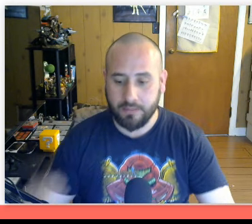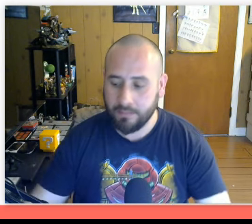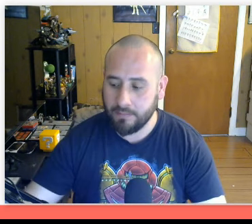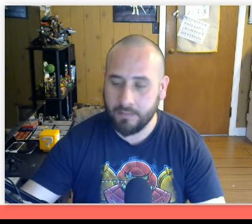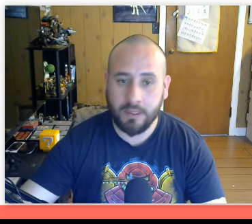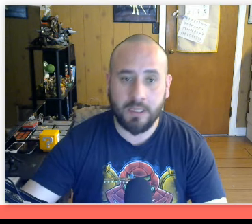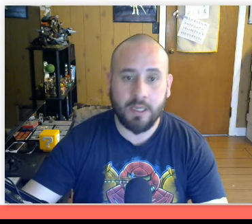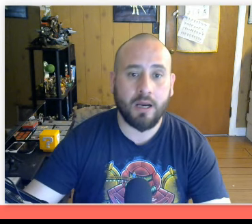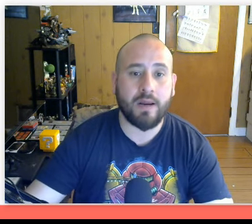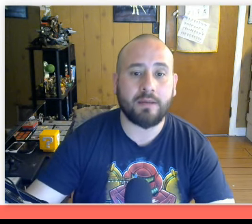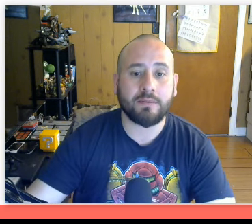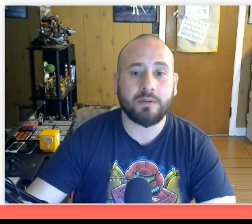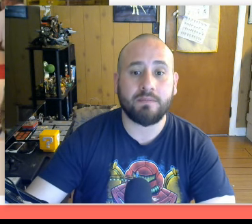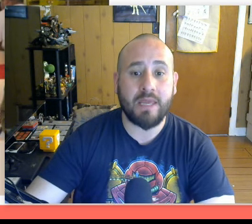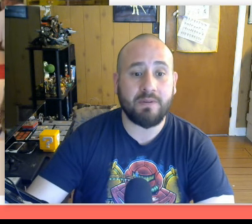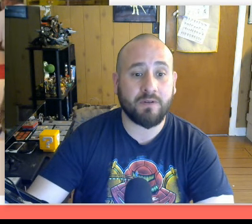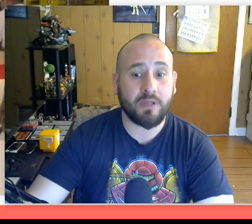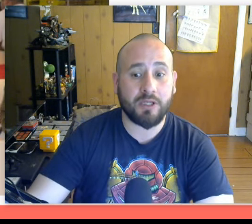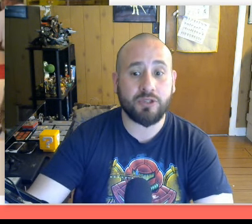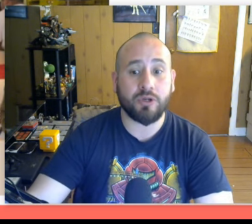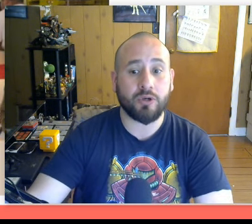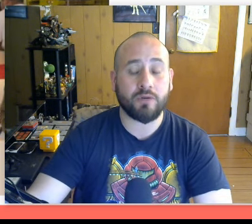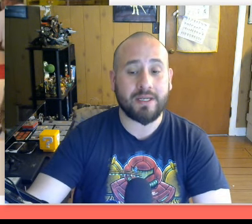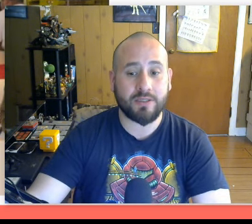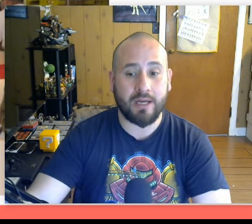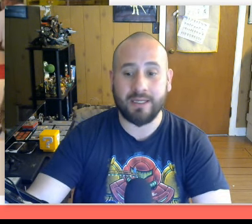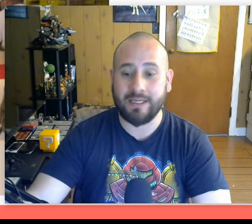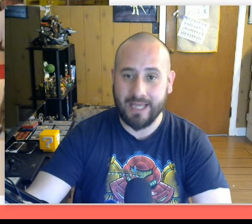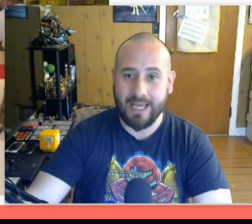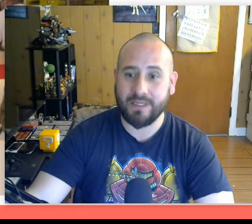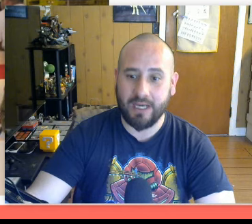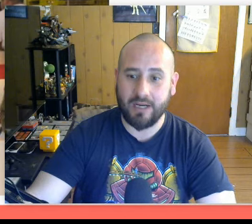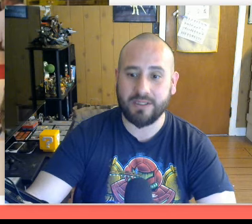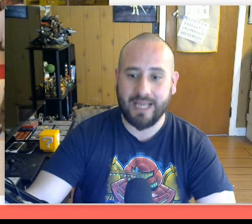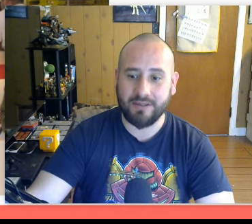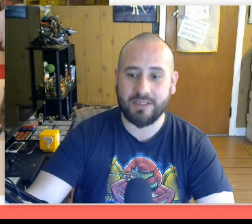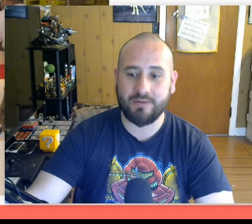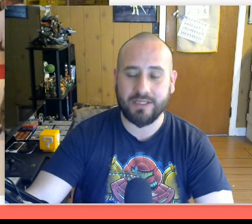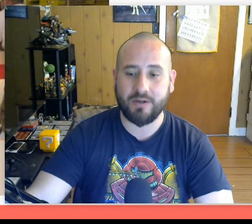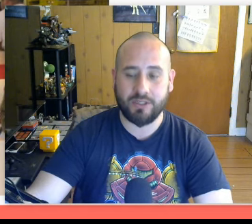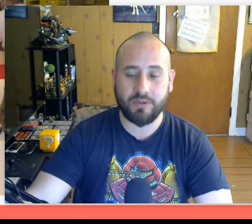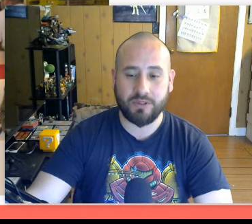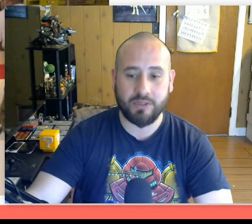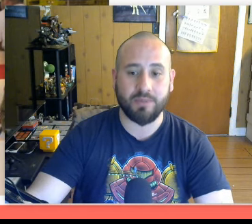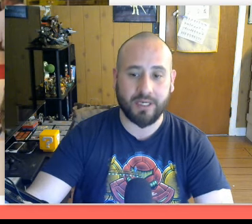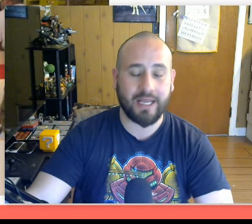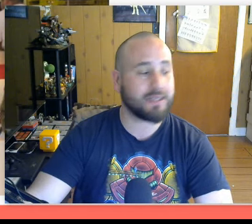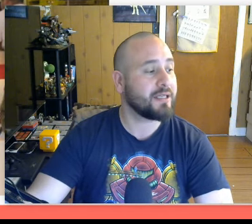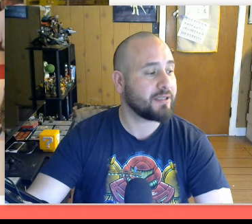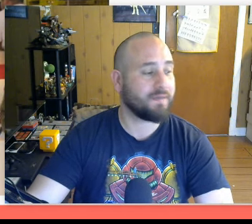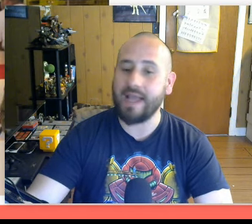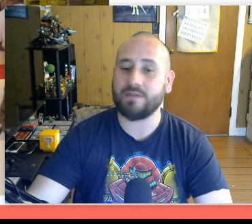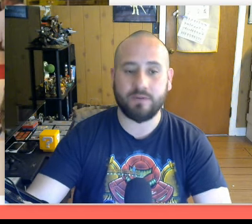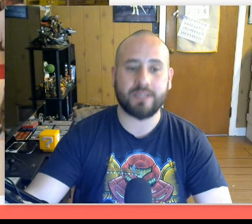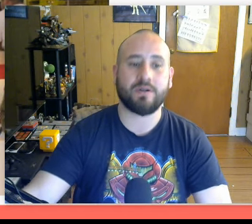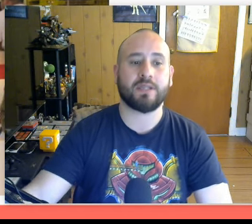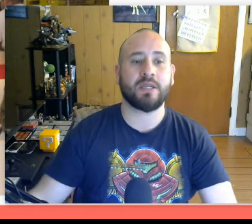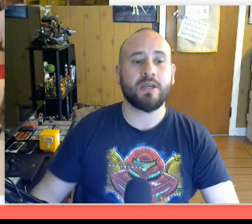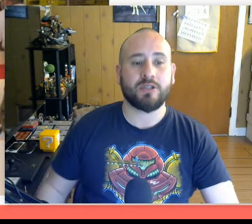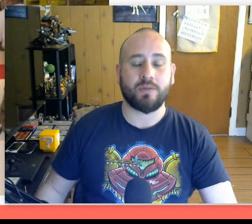Good. All right. Maybe for lunch, you go to a restaurant. Yes, McDonald's counts as a restaurant too, and so does Burger King. They're fast